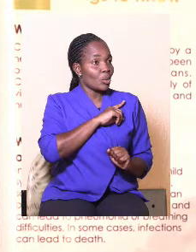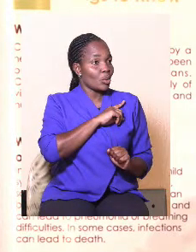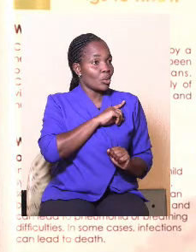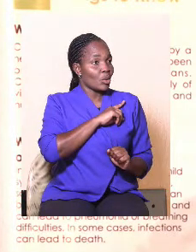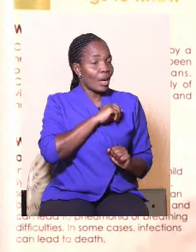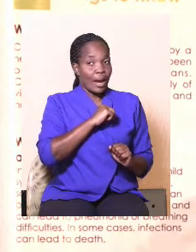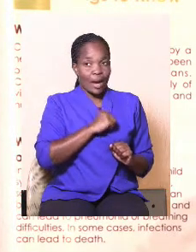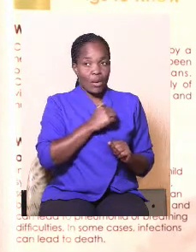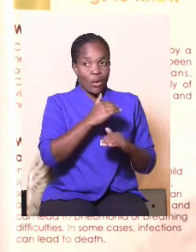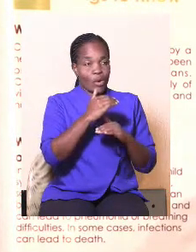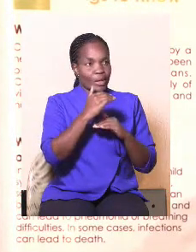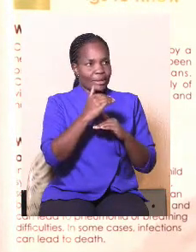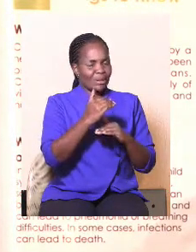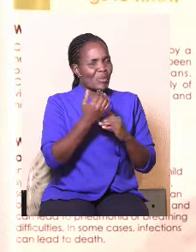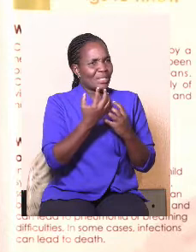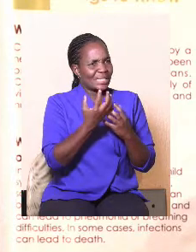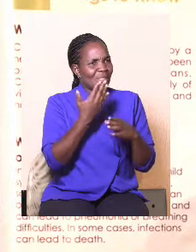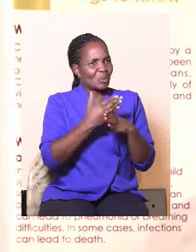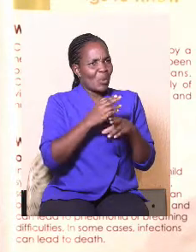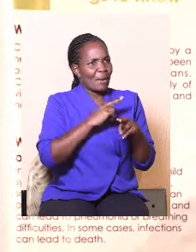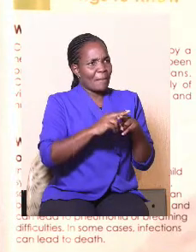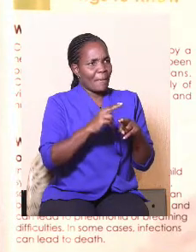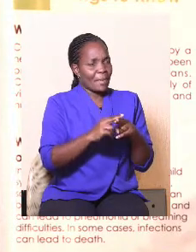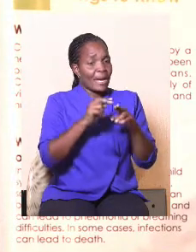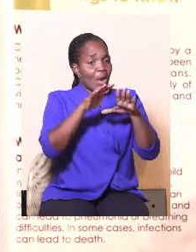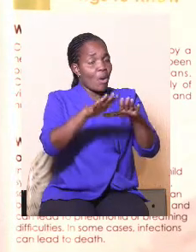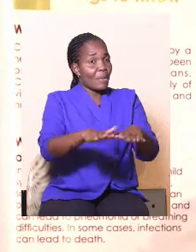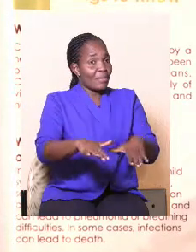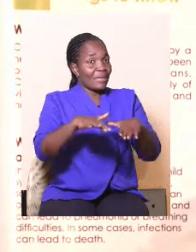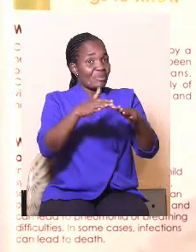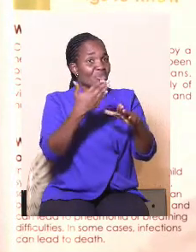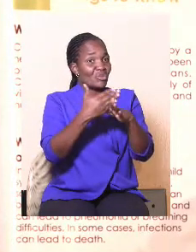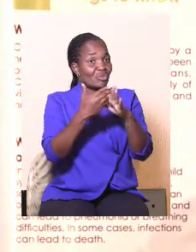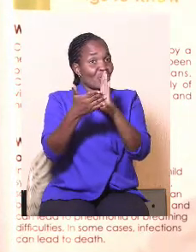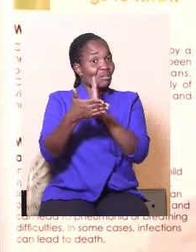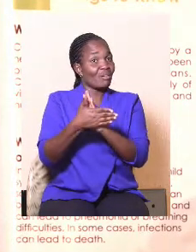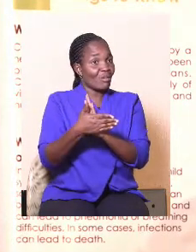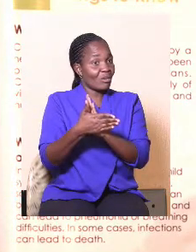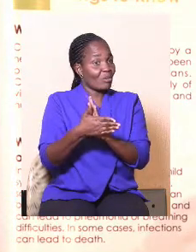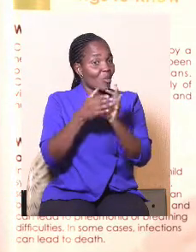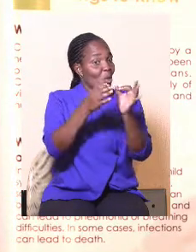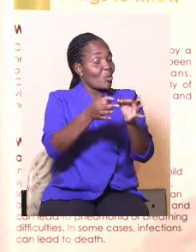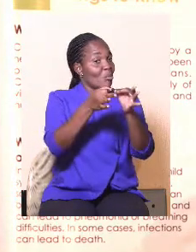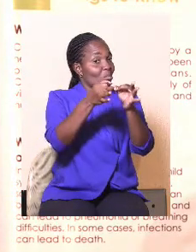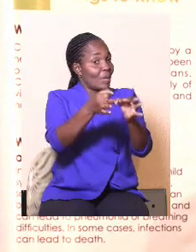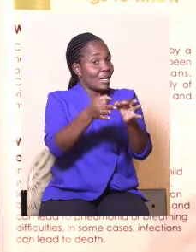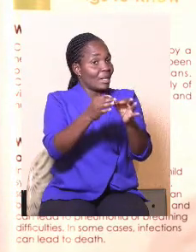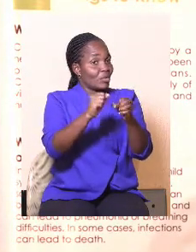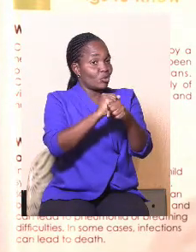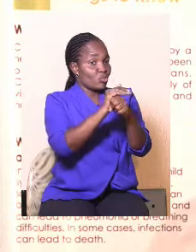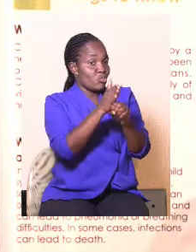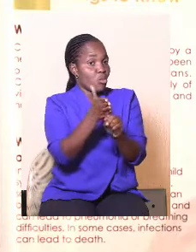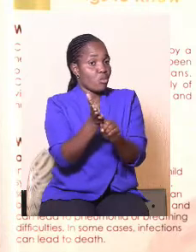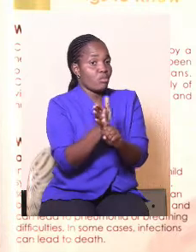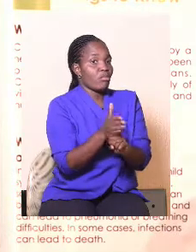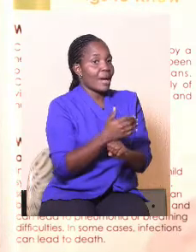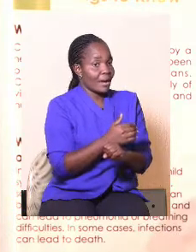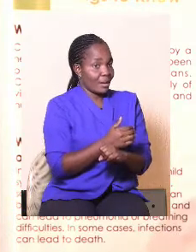where movements have been restricted. As you know, Parliament has been suspended for that purpose, to limit the spread of the